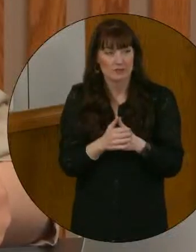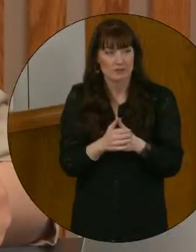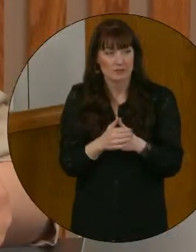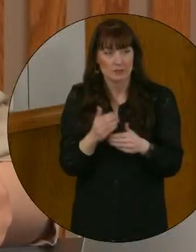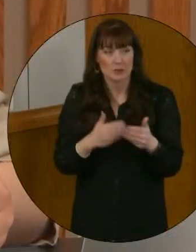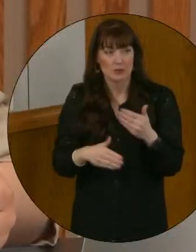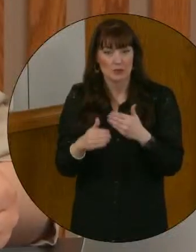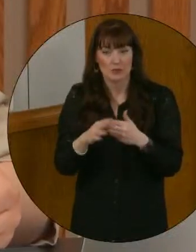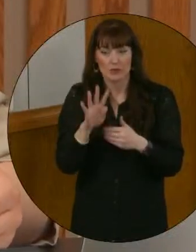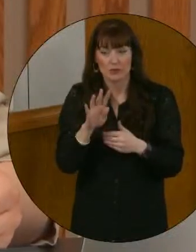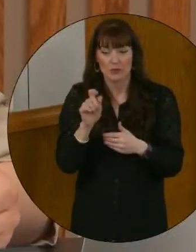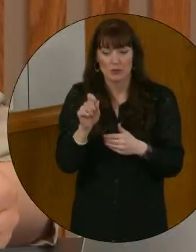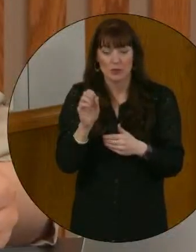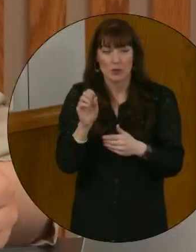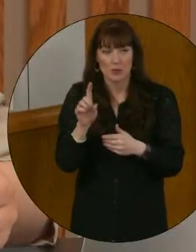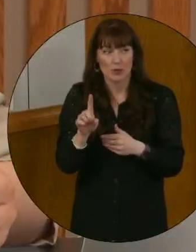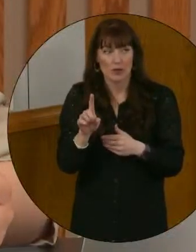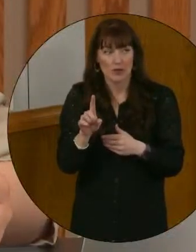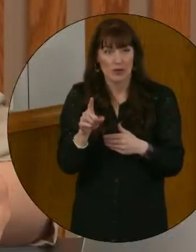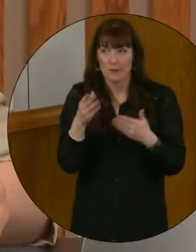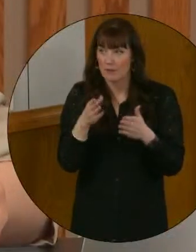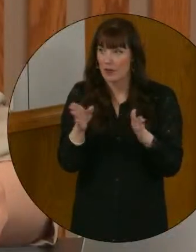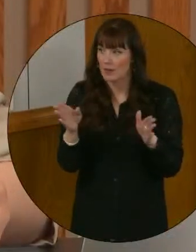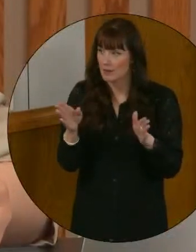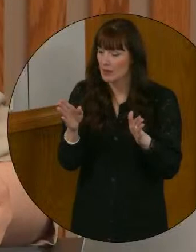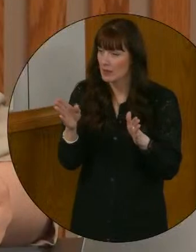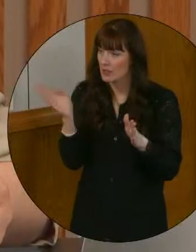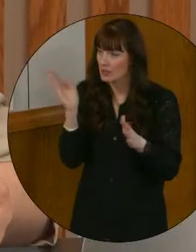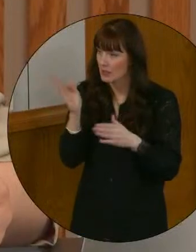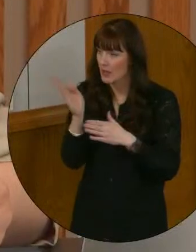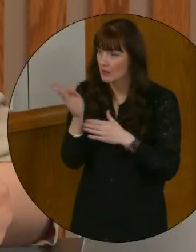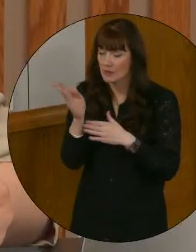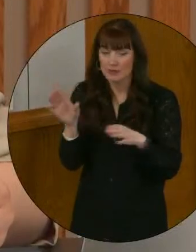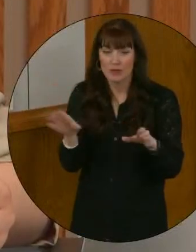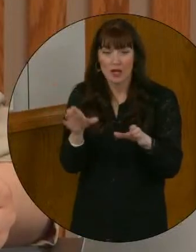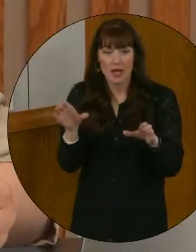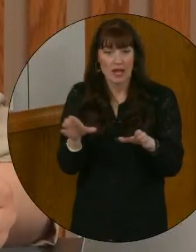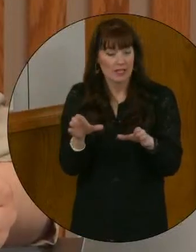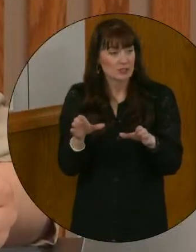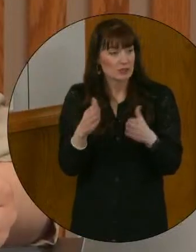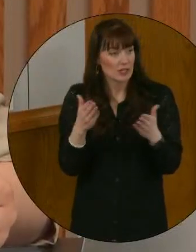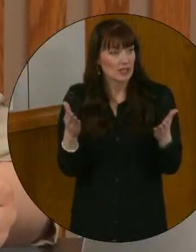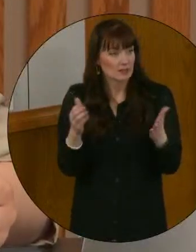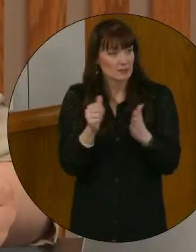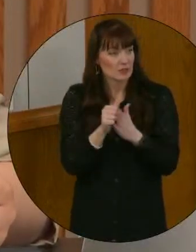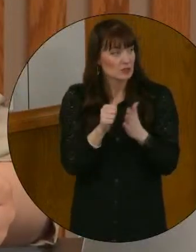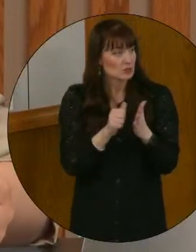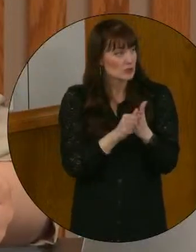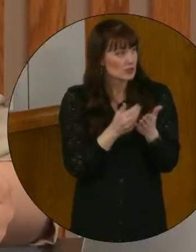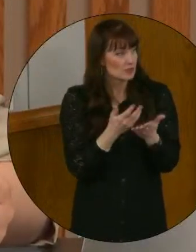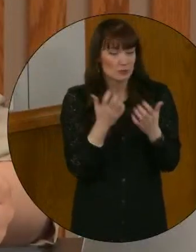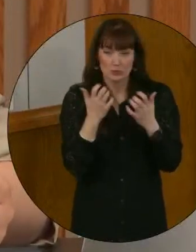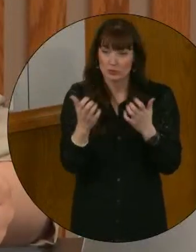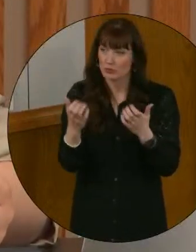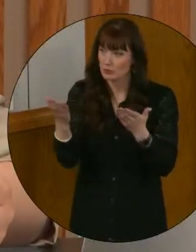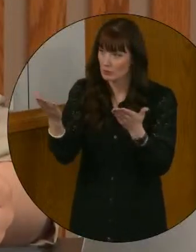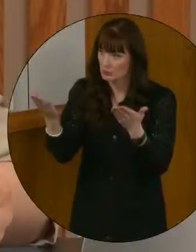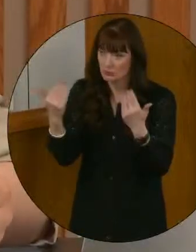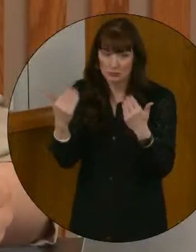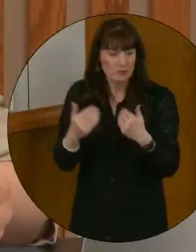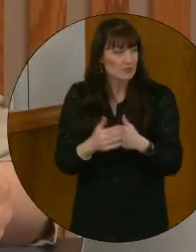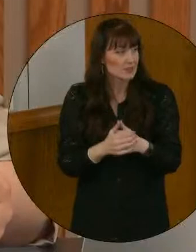Moving on to item 4.01, public comment on items not listed on as action items on the agenda. If anybody in the audience would like